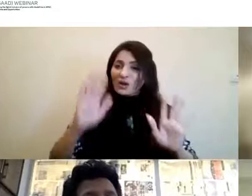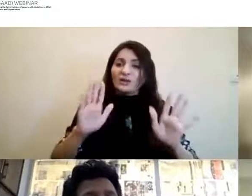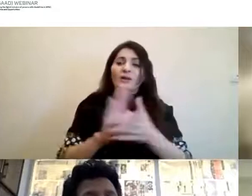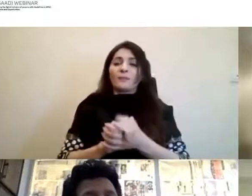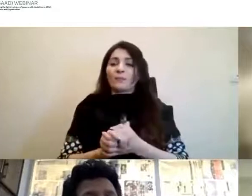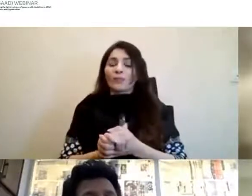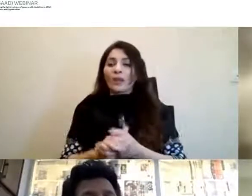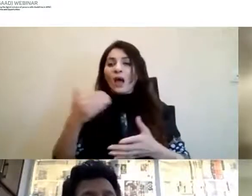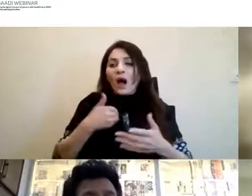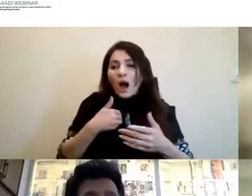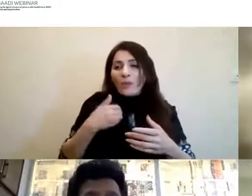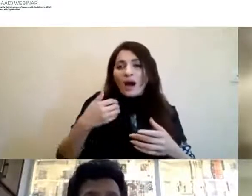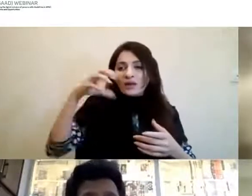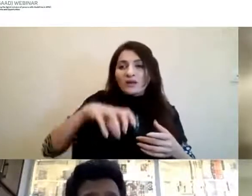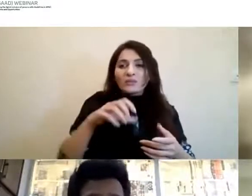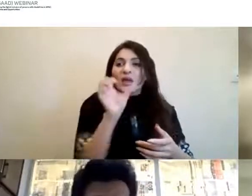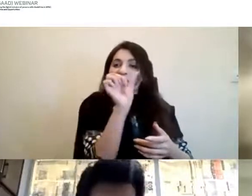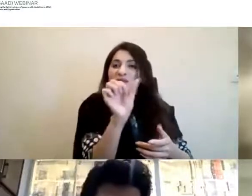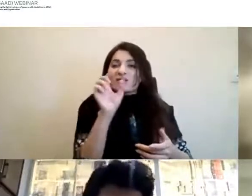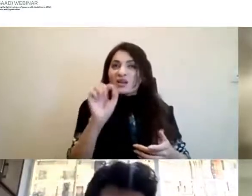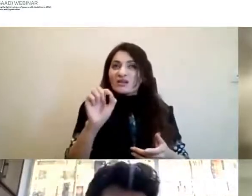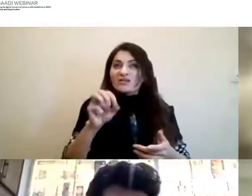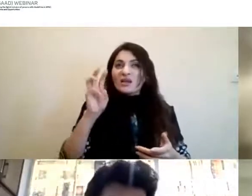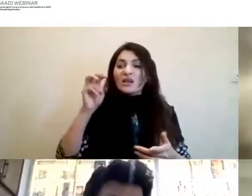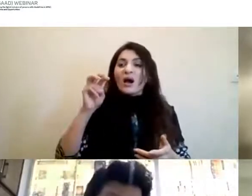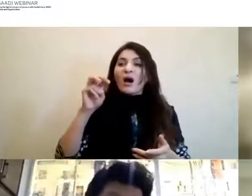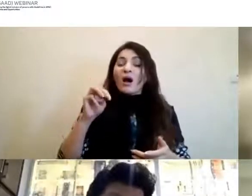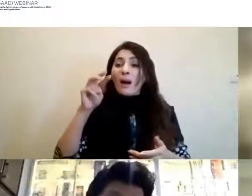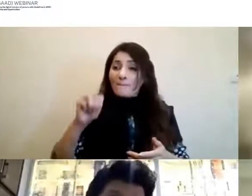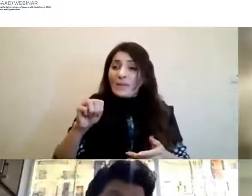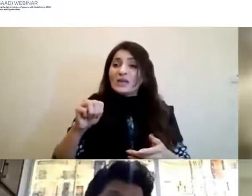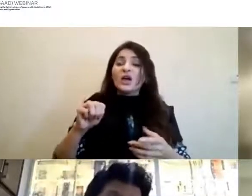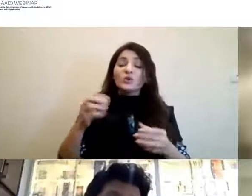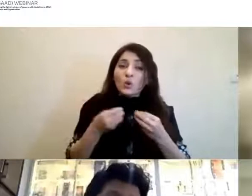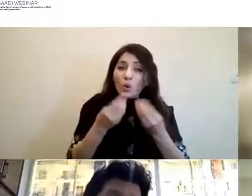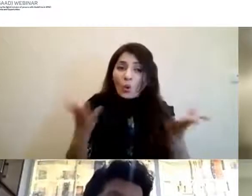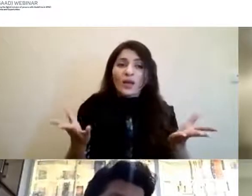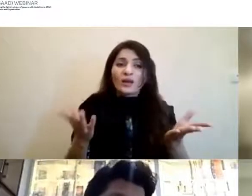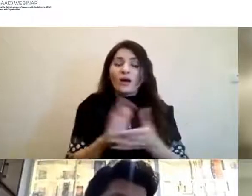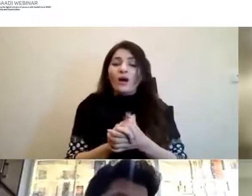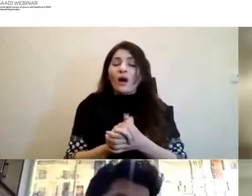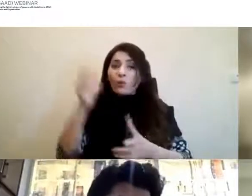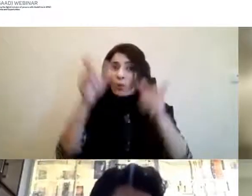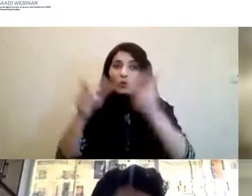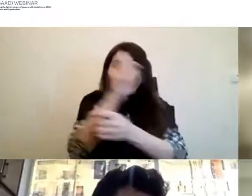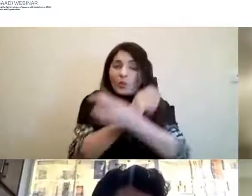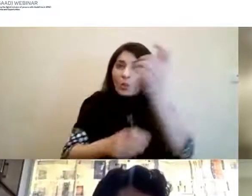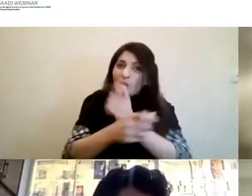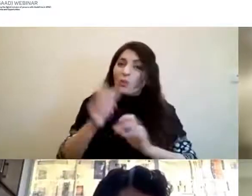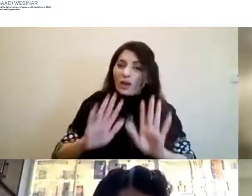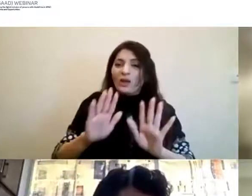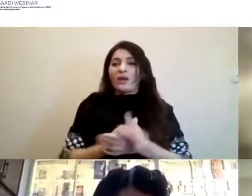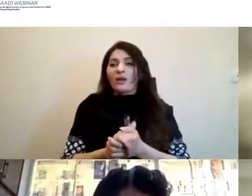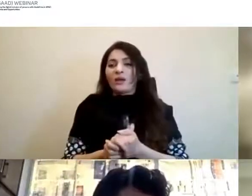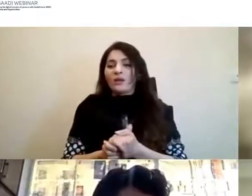16 million people have some kind of disabilities. Bangladesh government already developed a database of 2.2